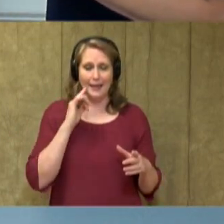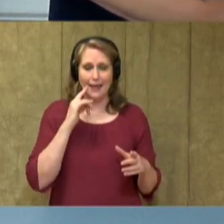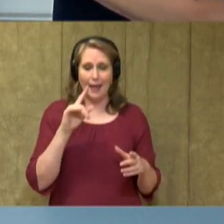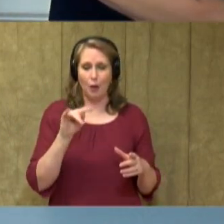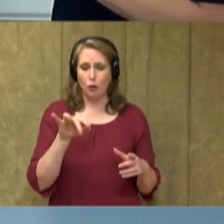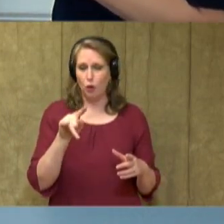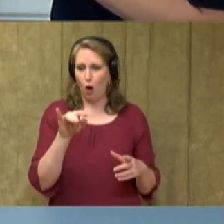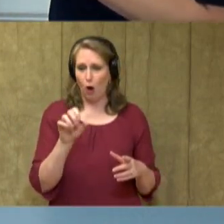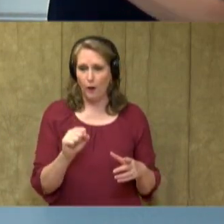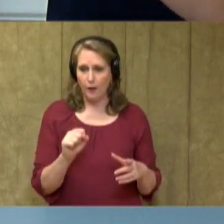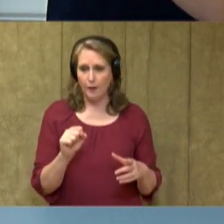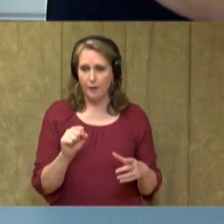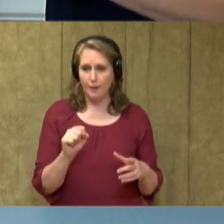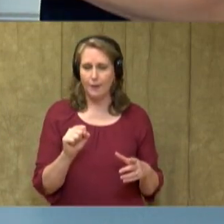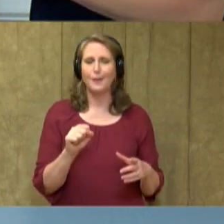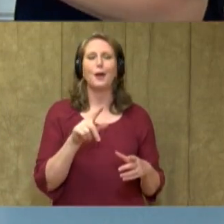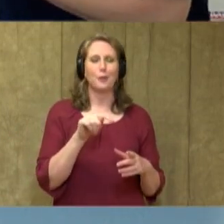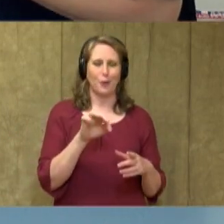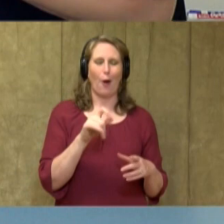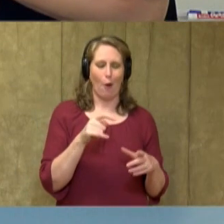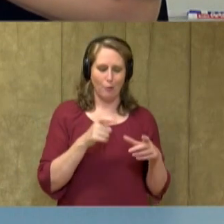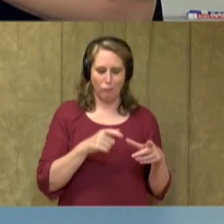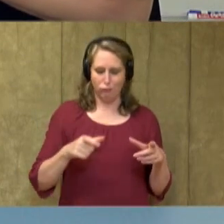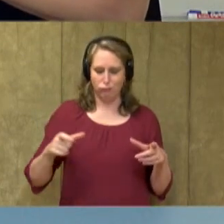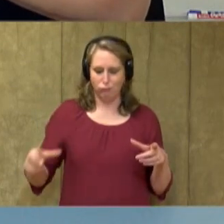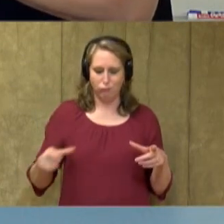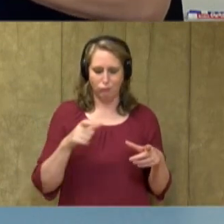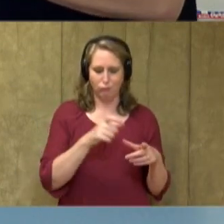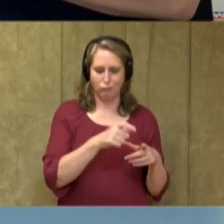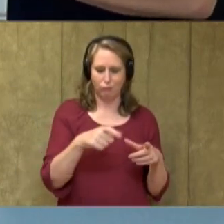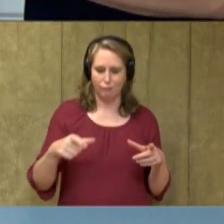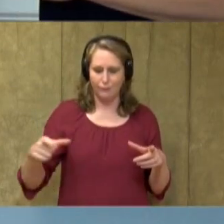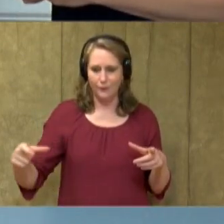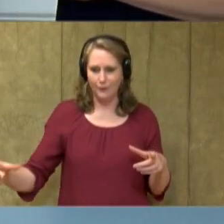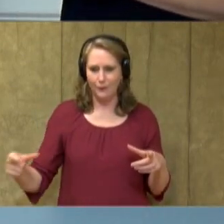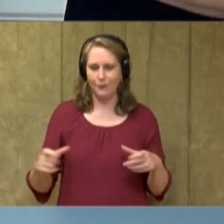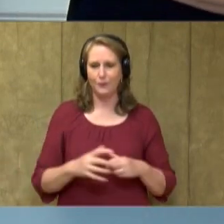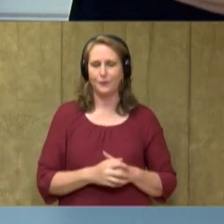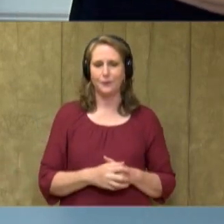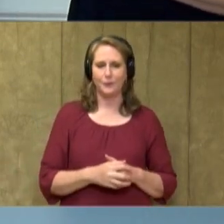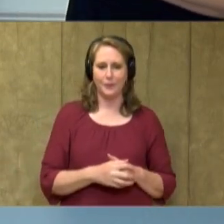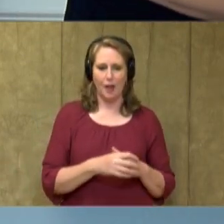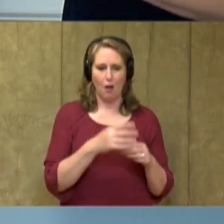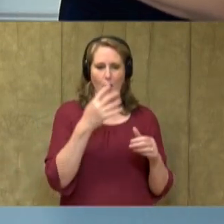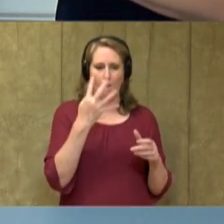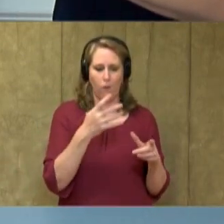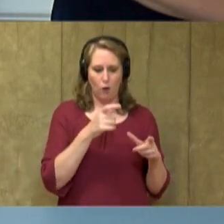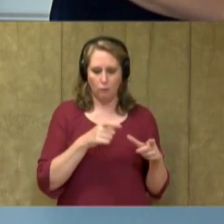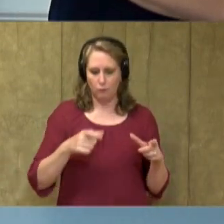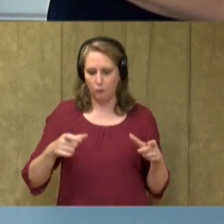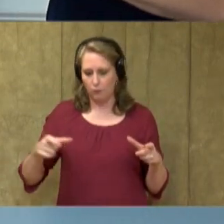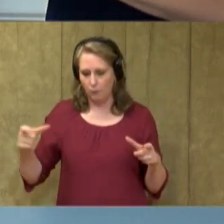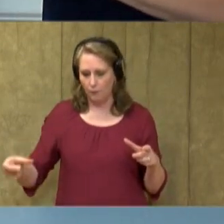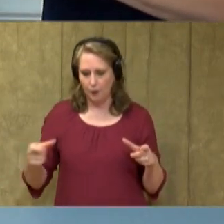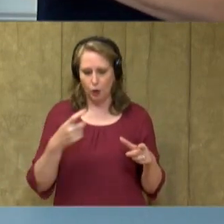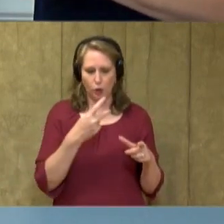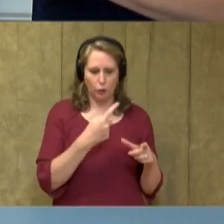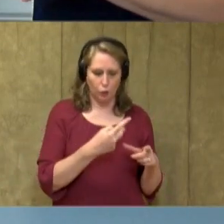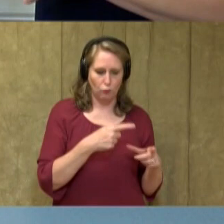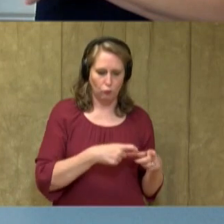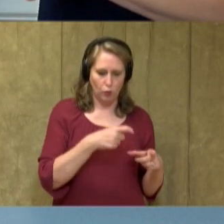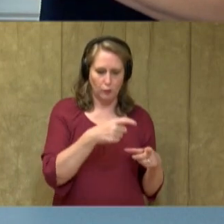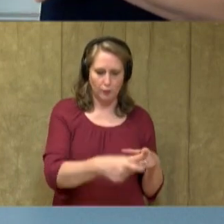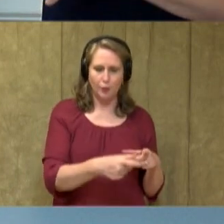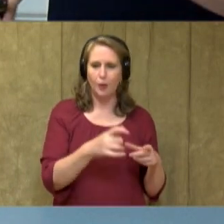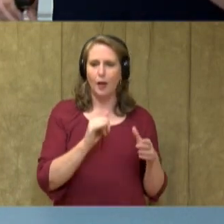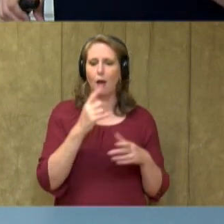or pies. I think he said these are tarts on our tray. So 4 rows of 2. 2 plus 2 plus 2 plus 2 equals 8. So that